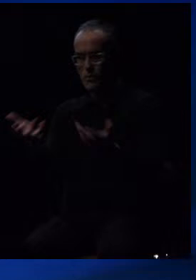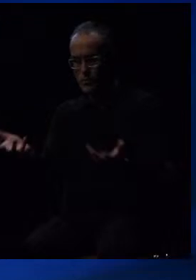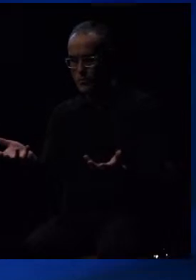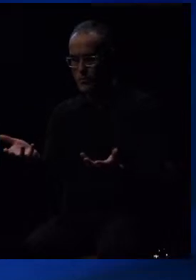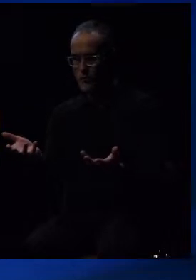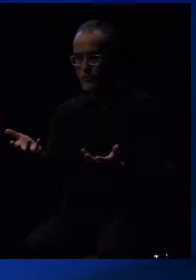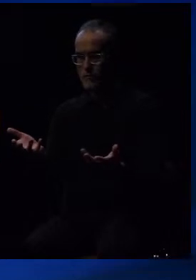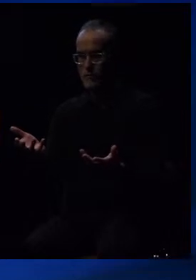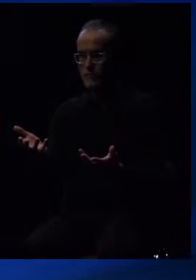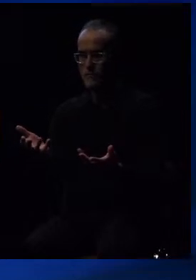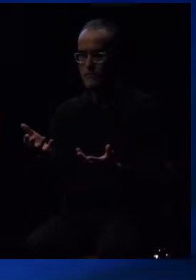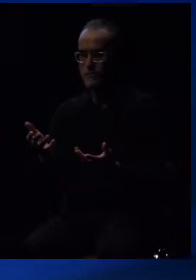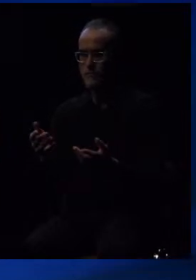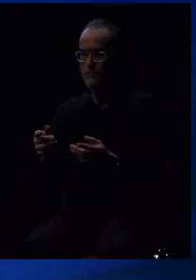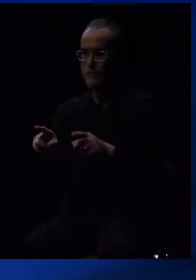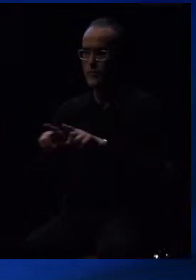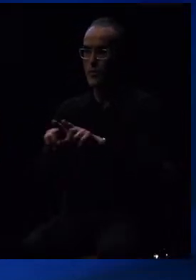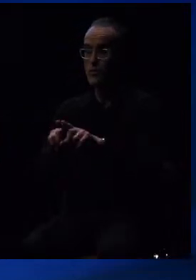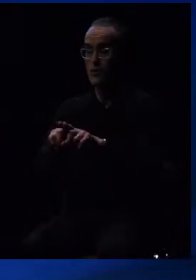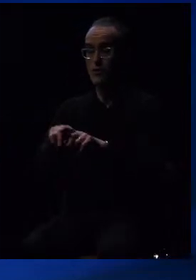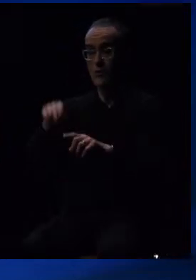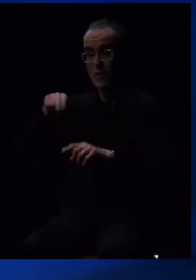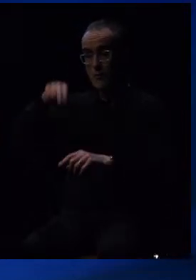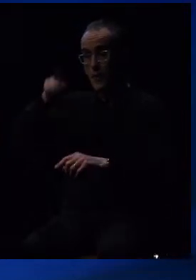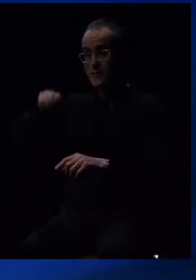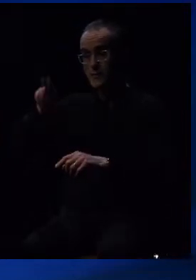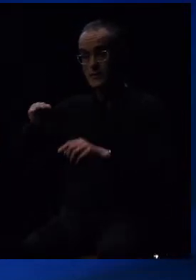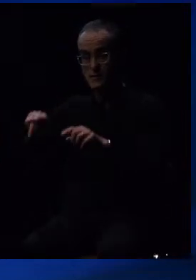and also those paintings, of course.